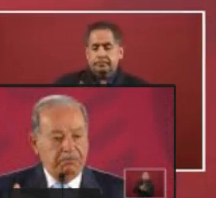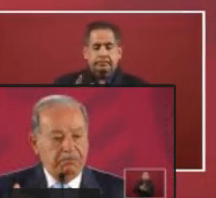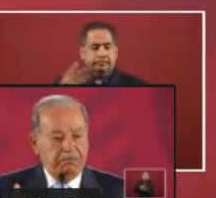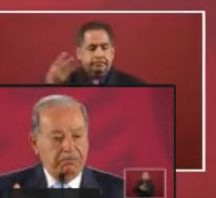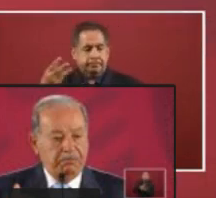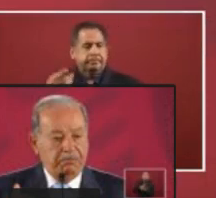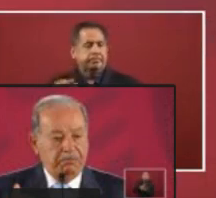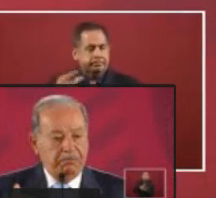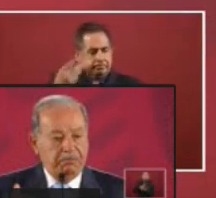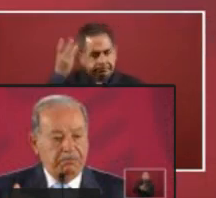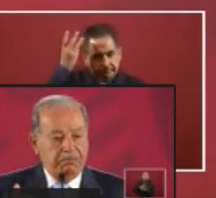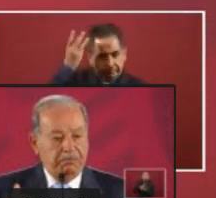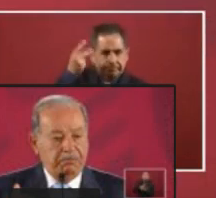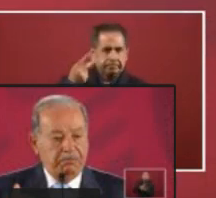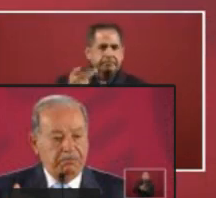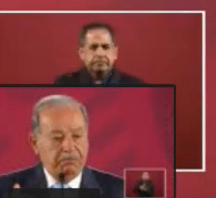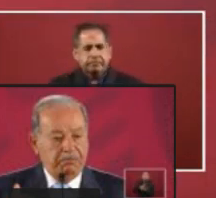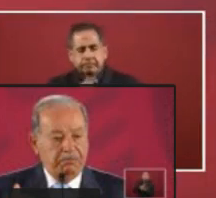BTUs,